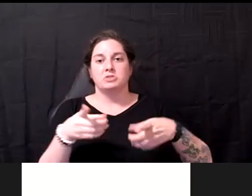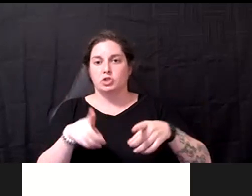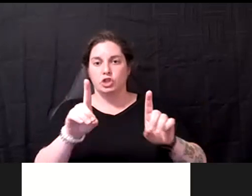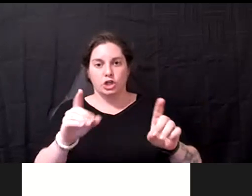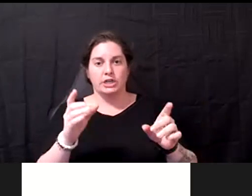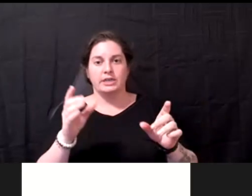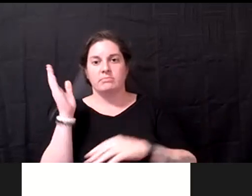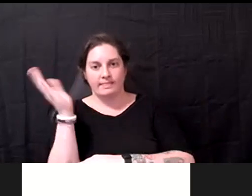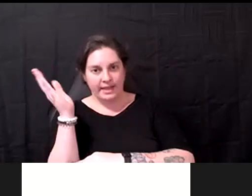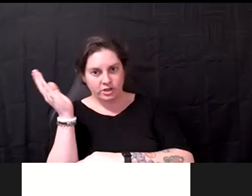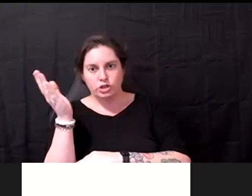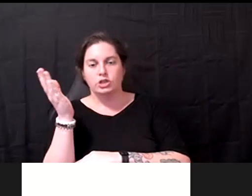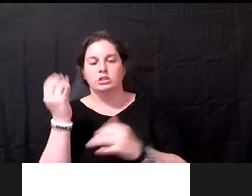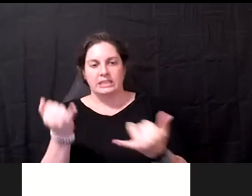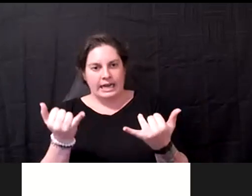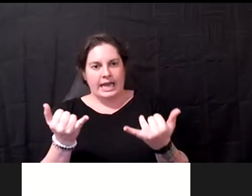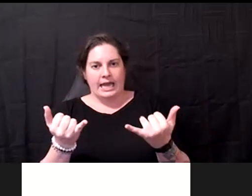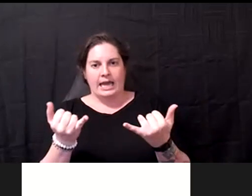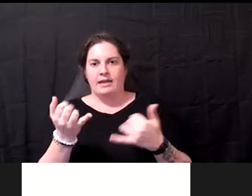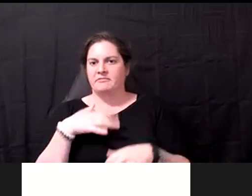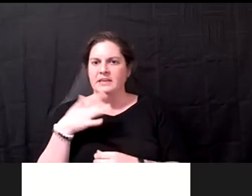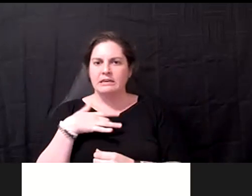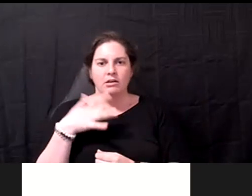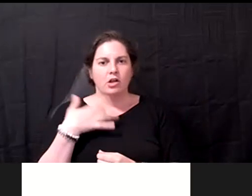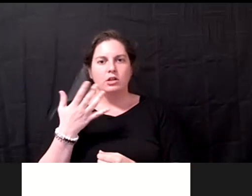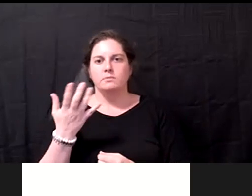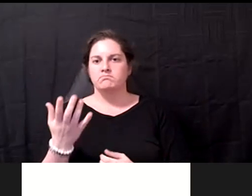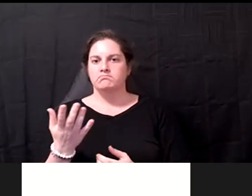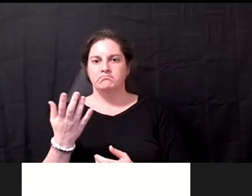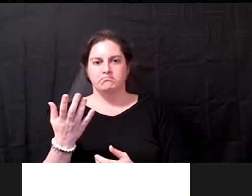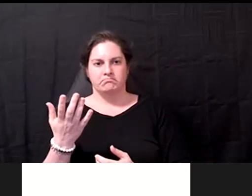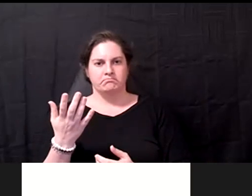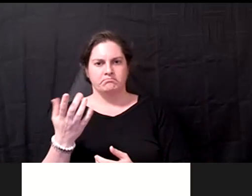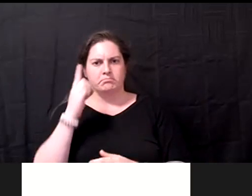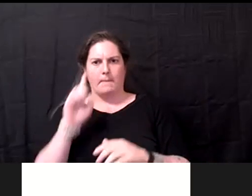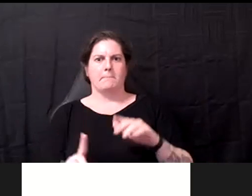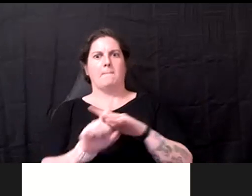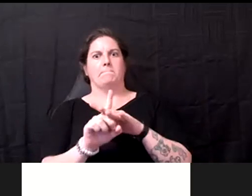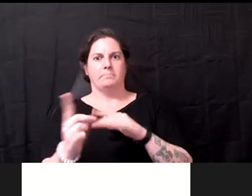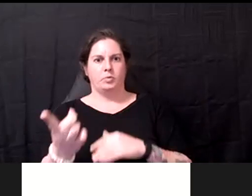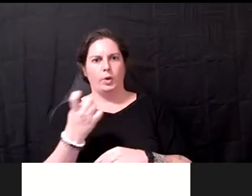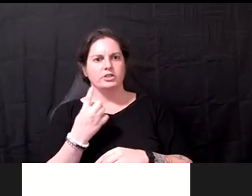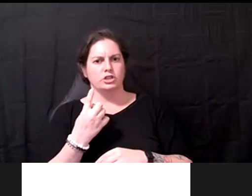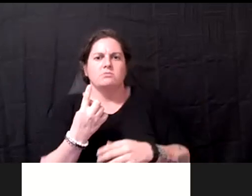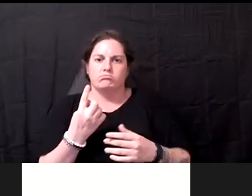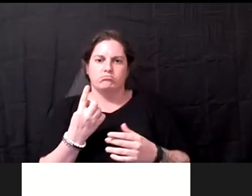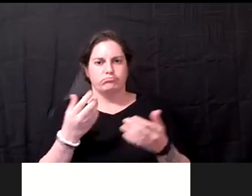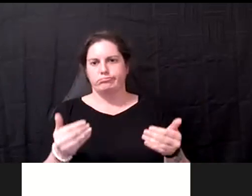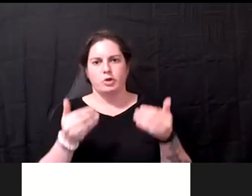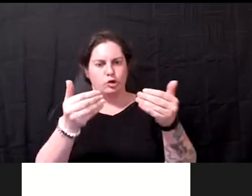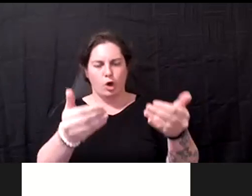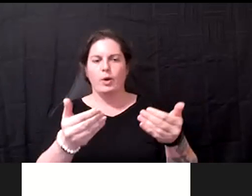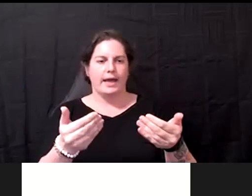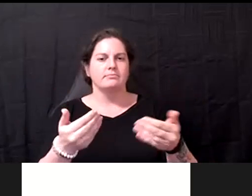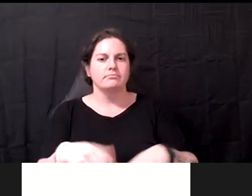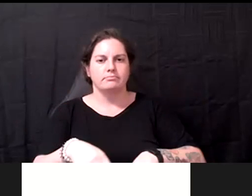coverage today, you feel you have a question for me, just simply unmute and address